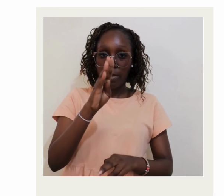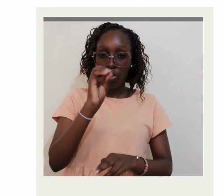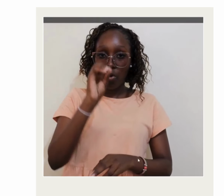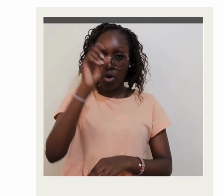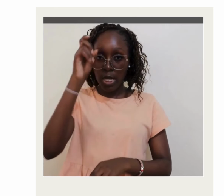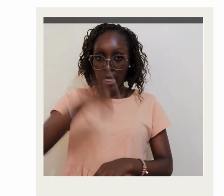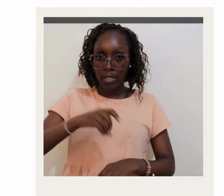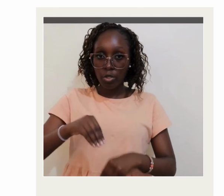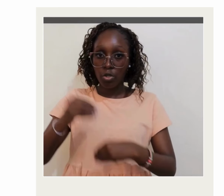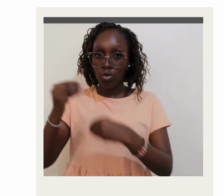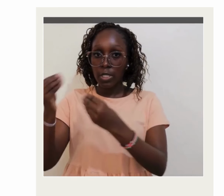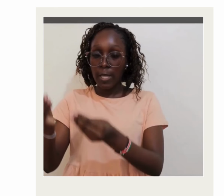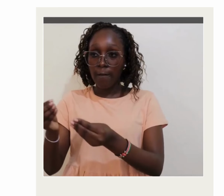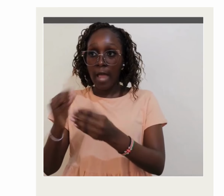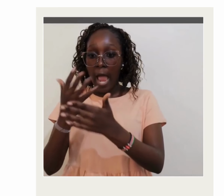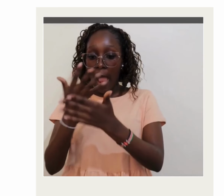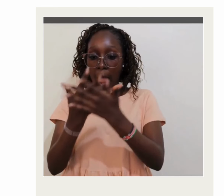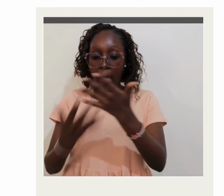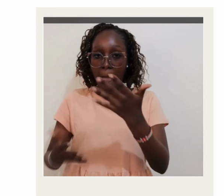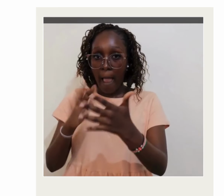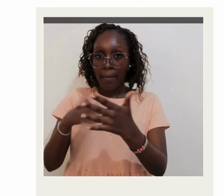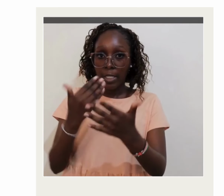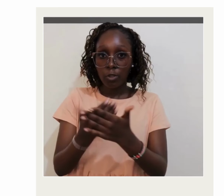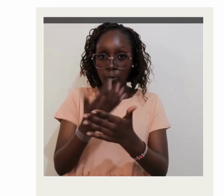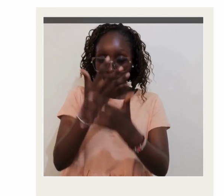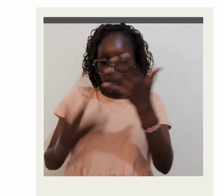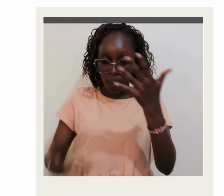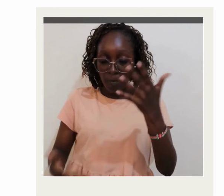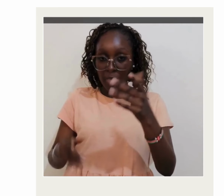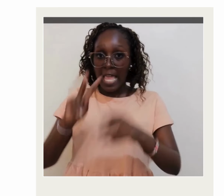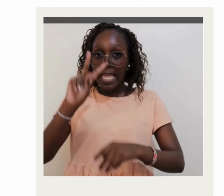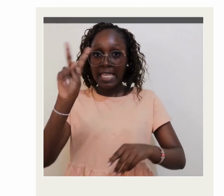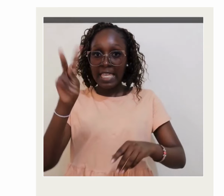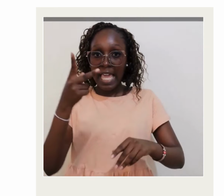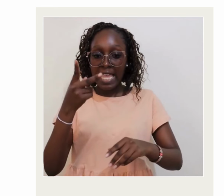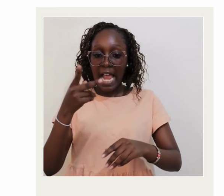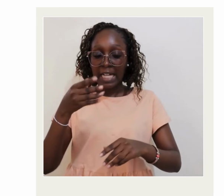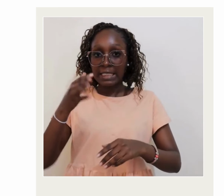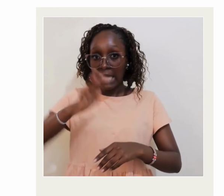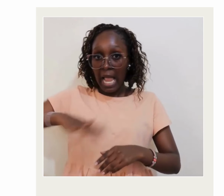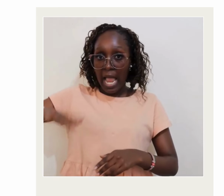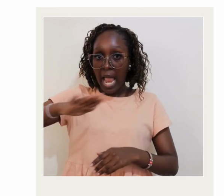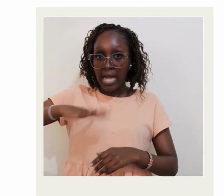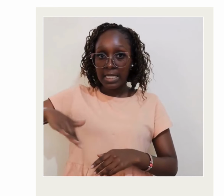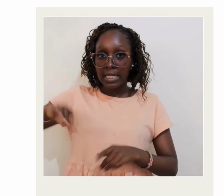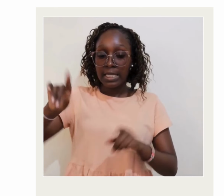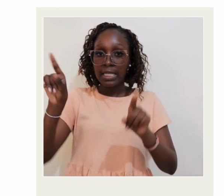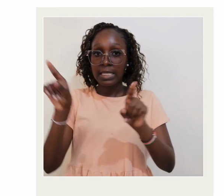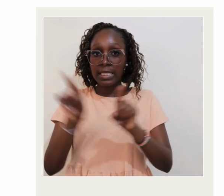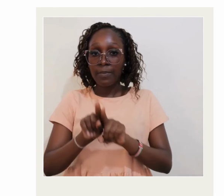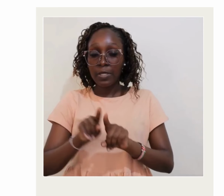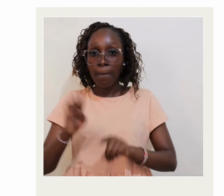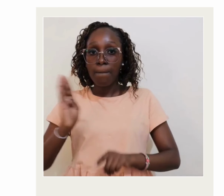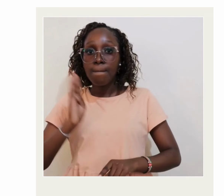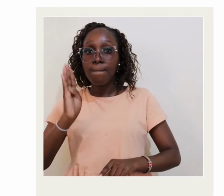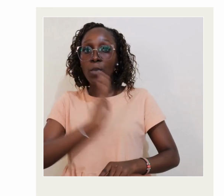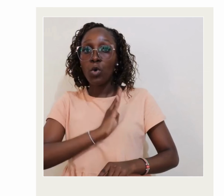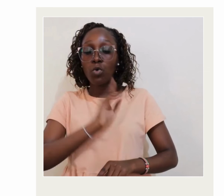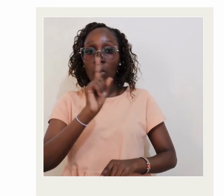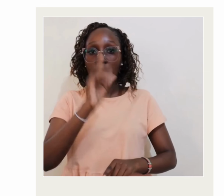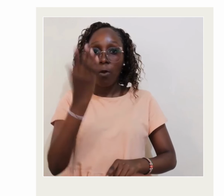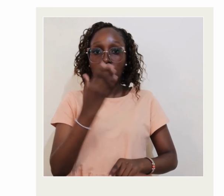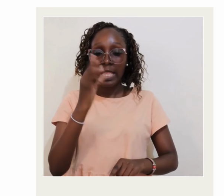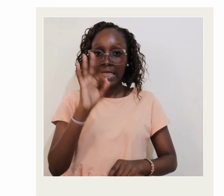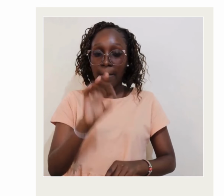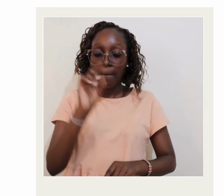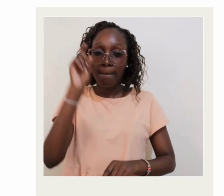To register an international PBO, one is required to submit an application form, a Kenyan address, and